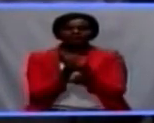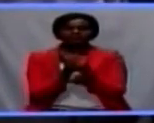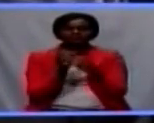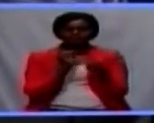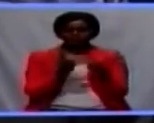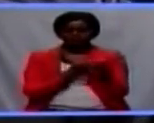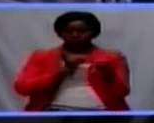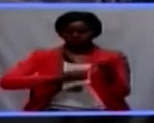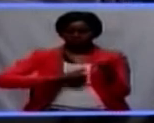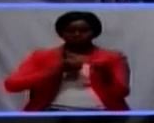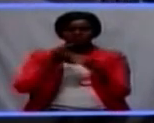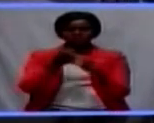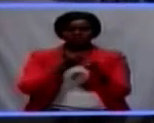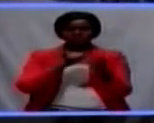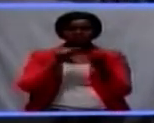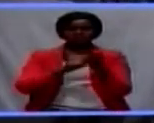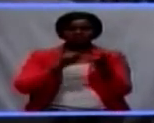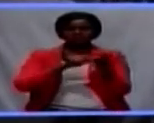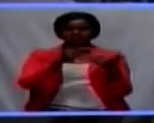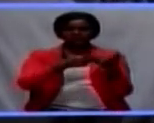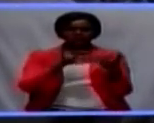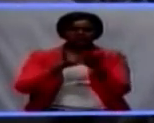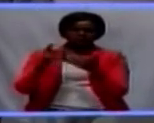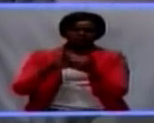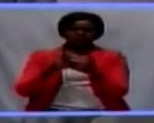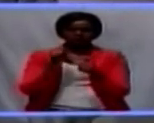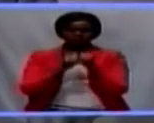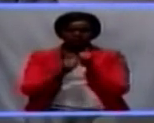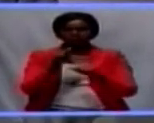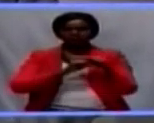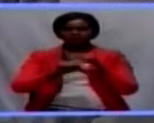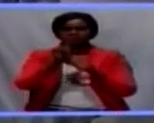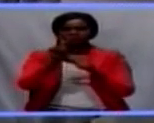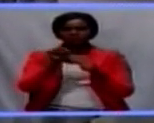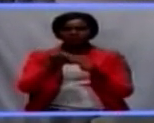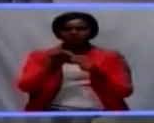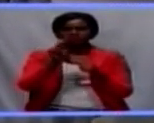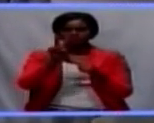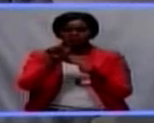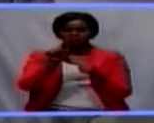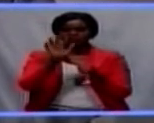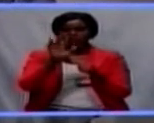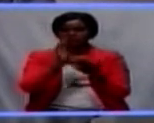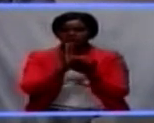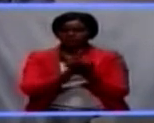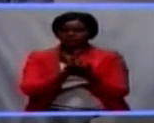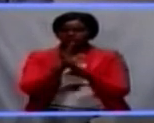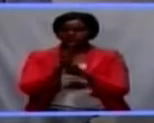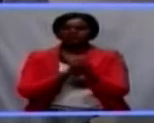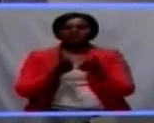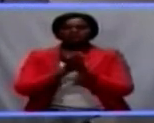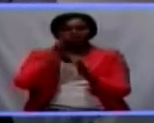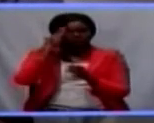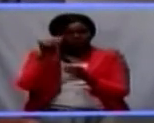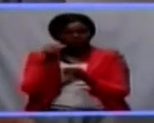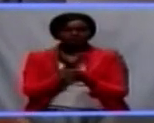projected yield from this exercise is about 2.5 billion. And I'll explain why, before you ask me why we are